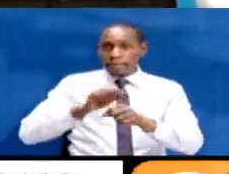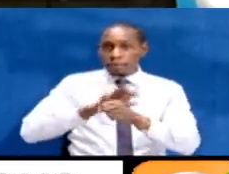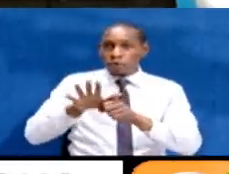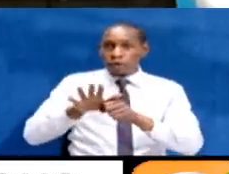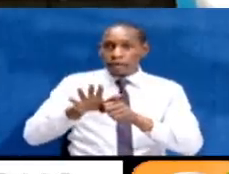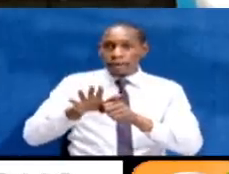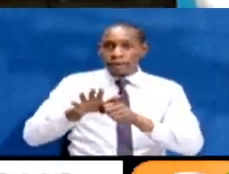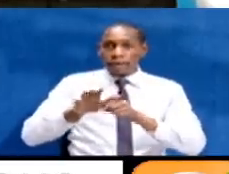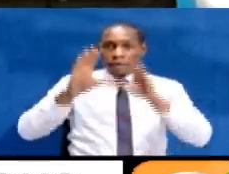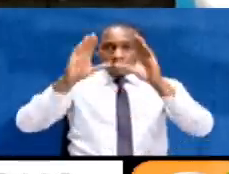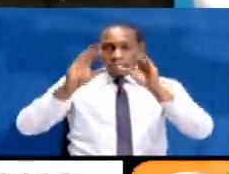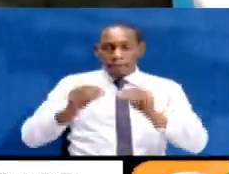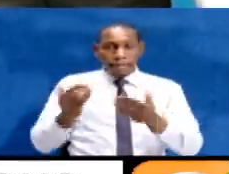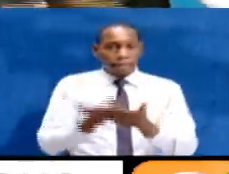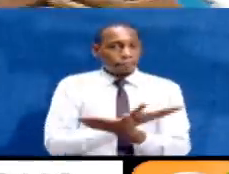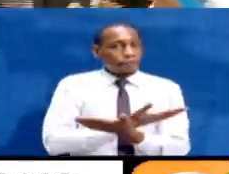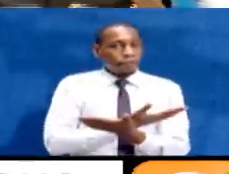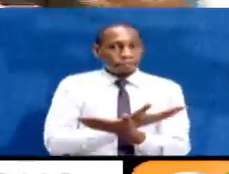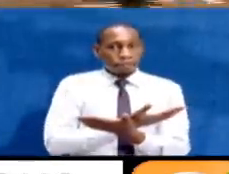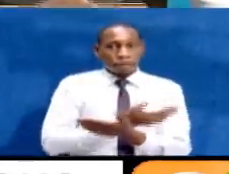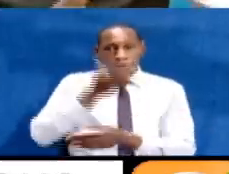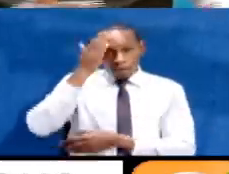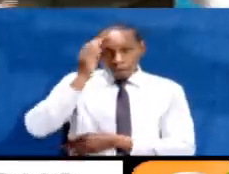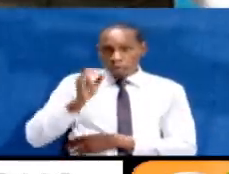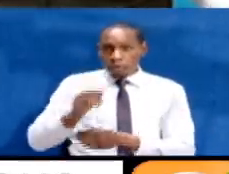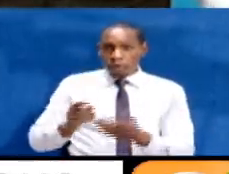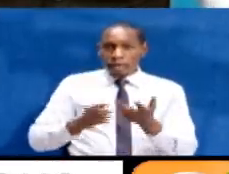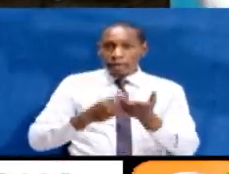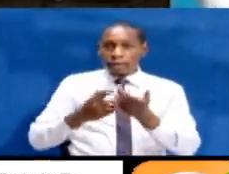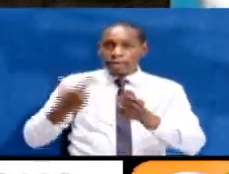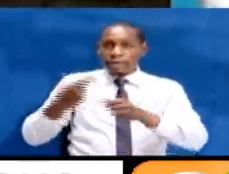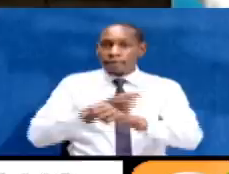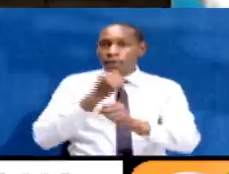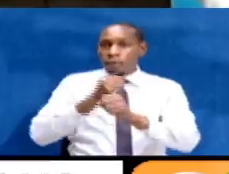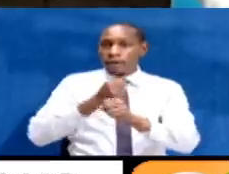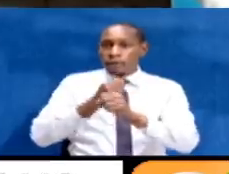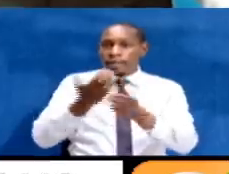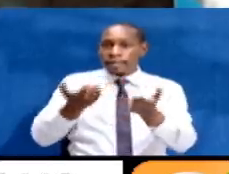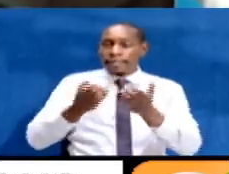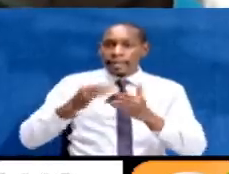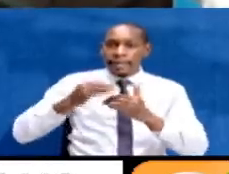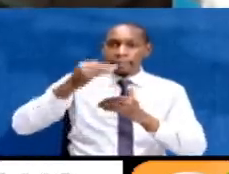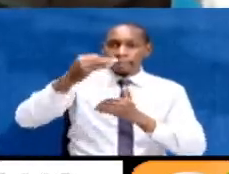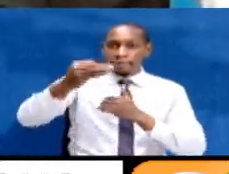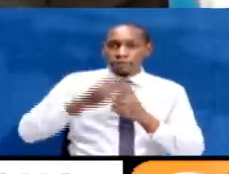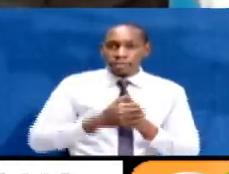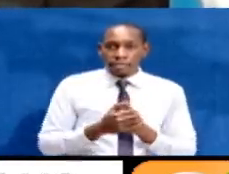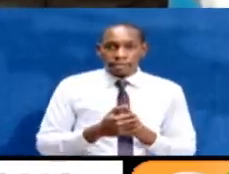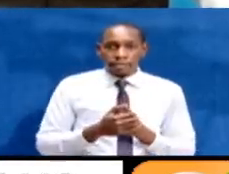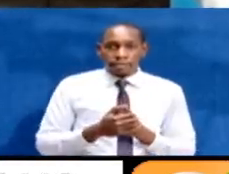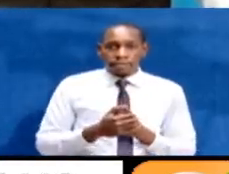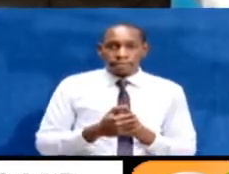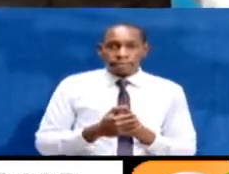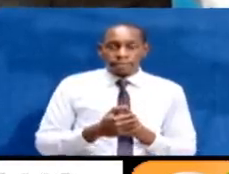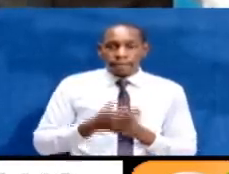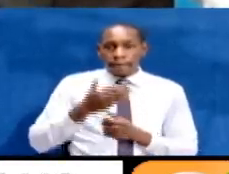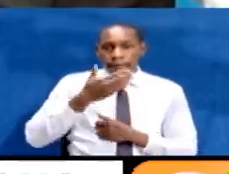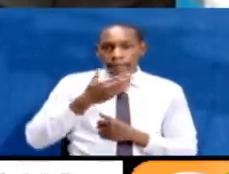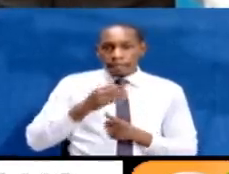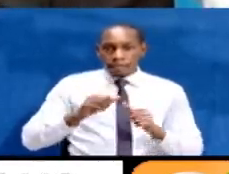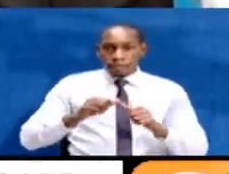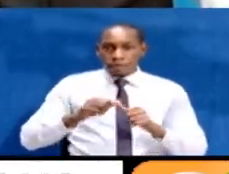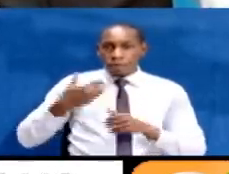COVID-19 will be defeated. We don't know how many vaccination exercises we will need going forward. What then needs to be